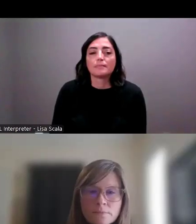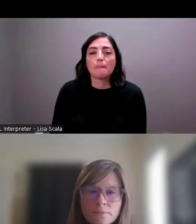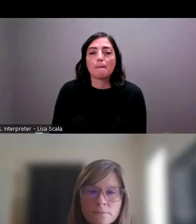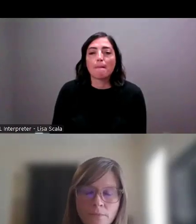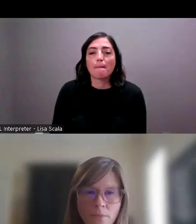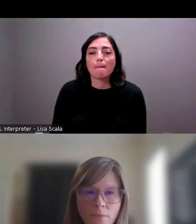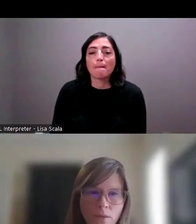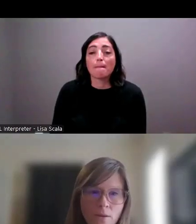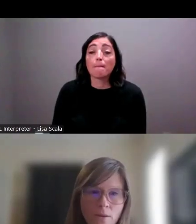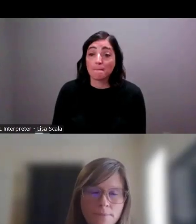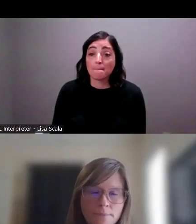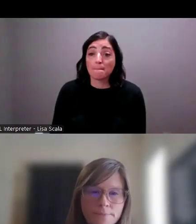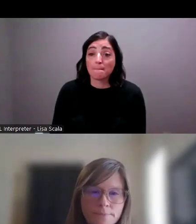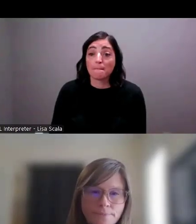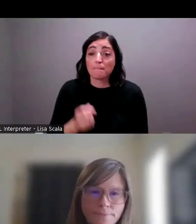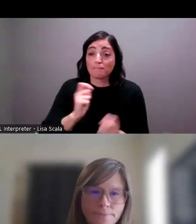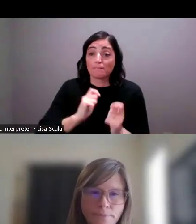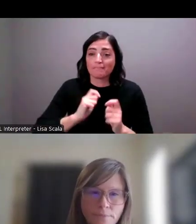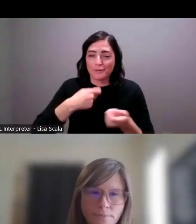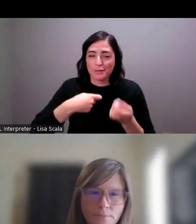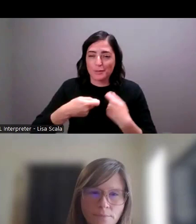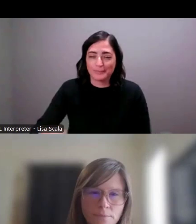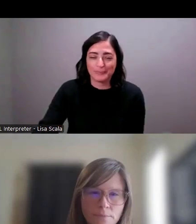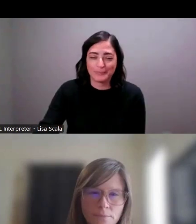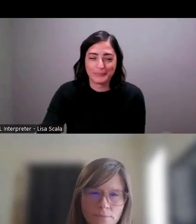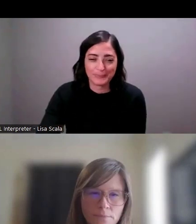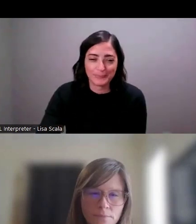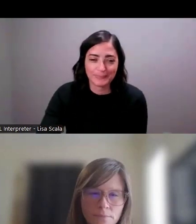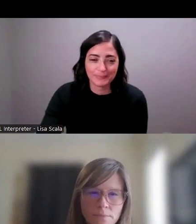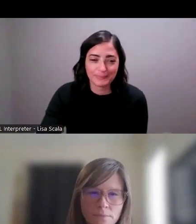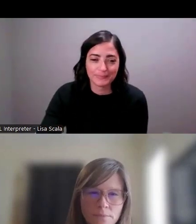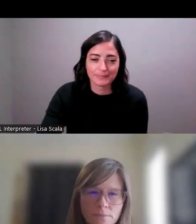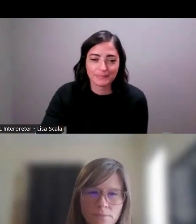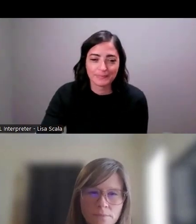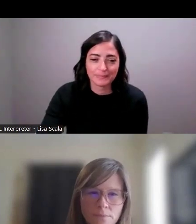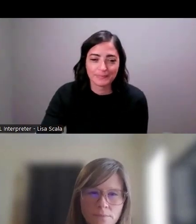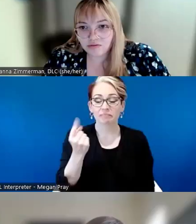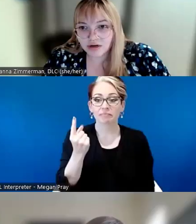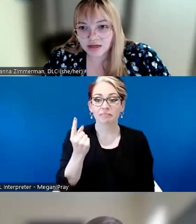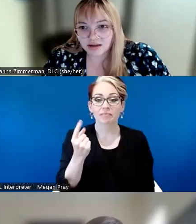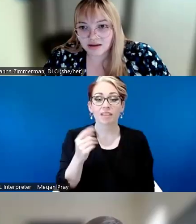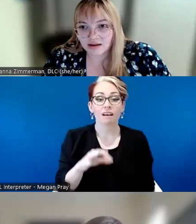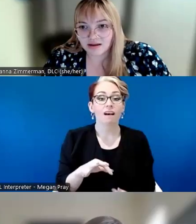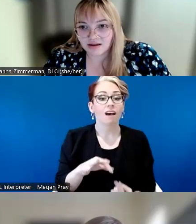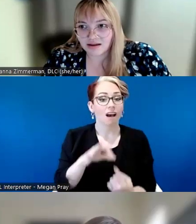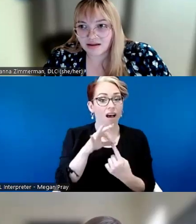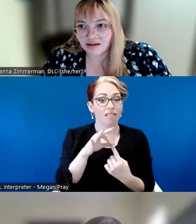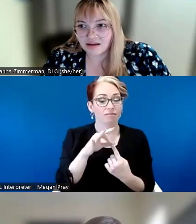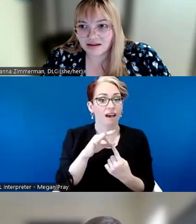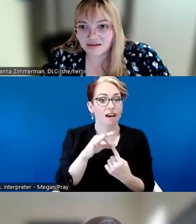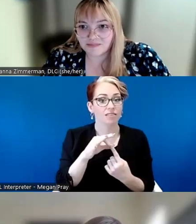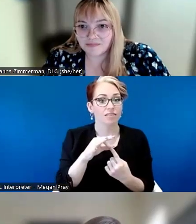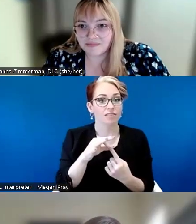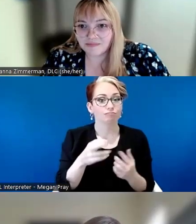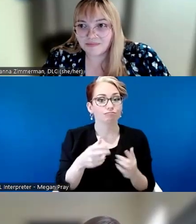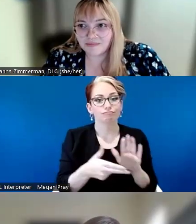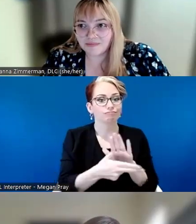So unless you are legally determined and eligible to vote,